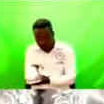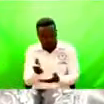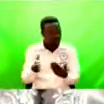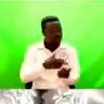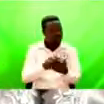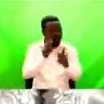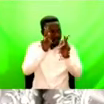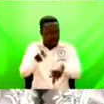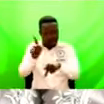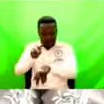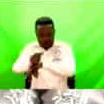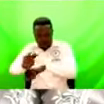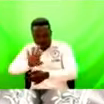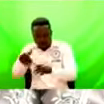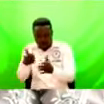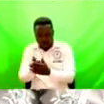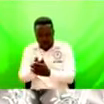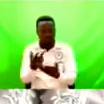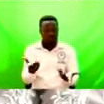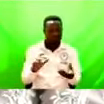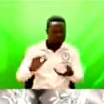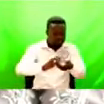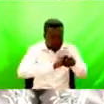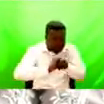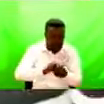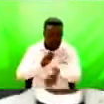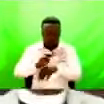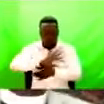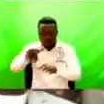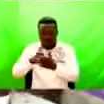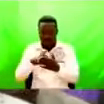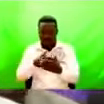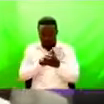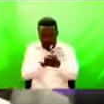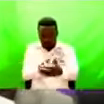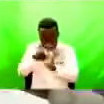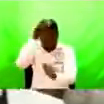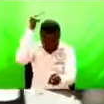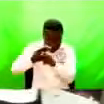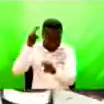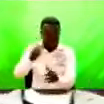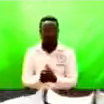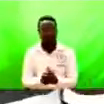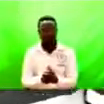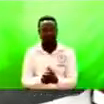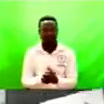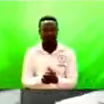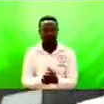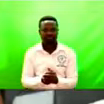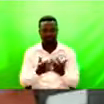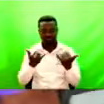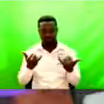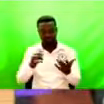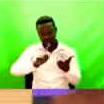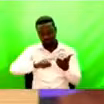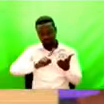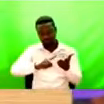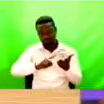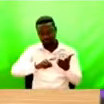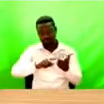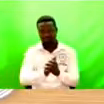personal ministries and collective and corporate ministries will have direction in the name of Jesus. Number three,